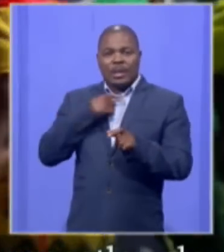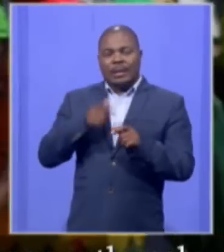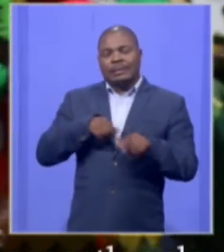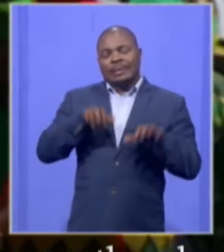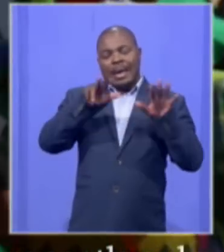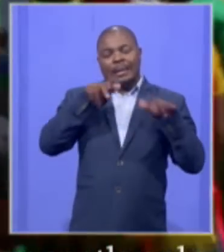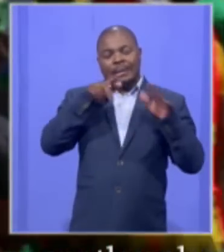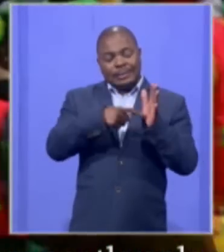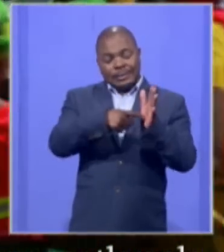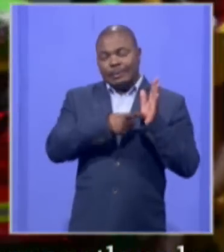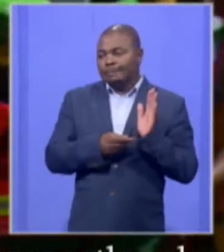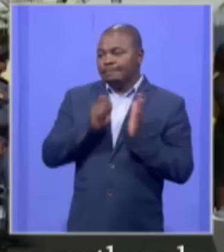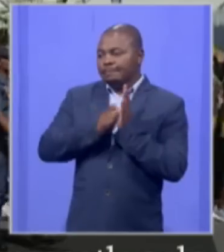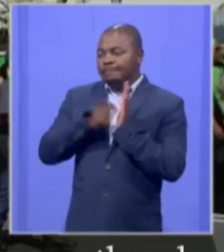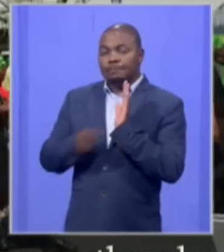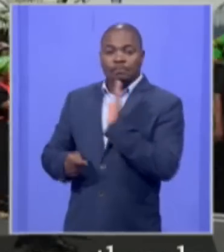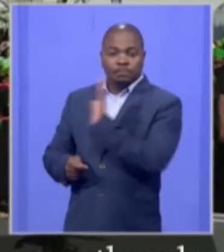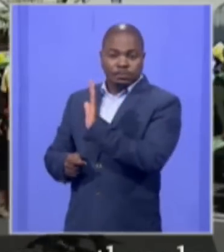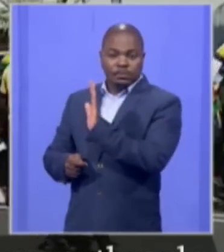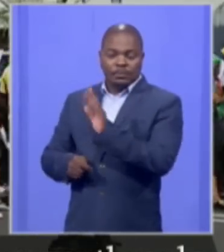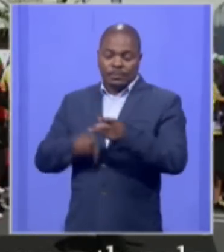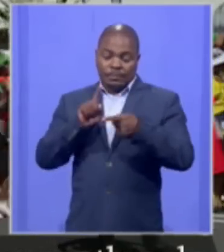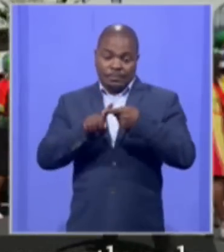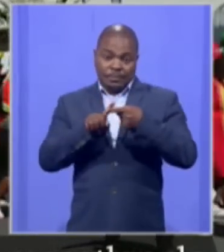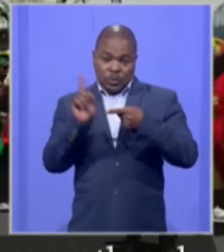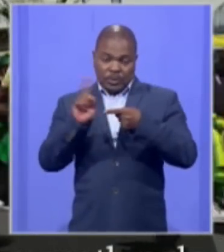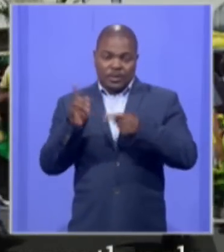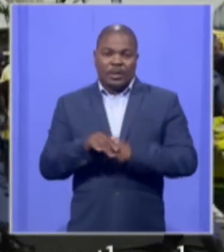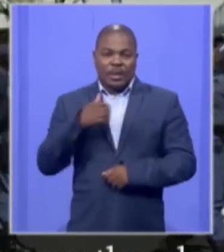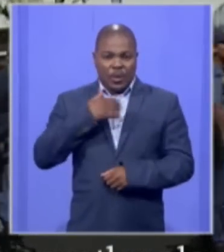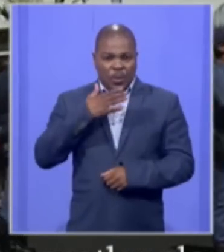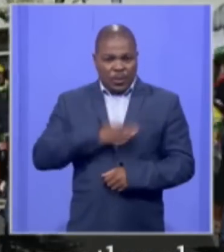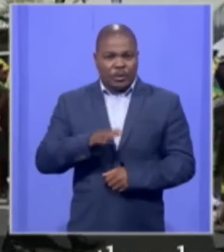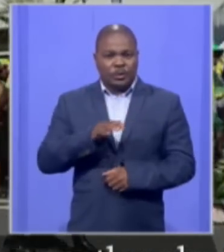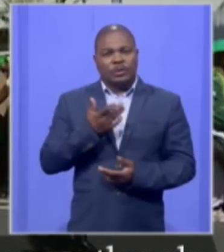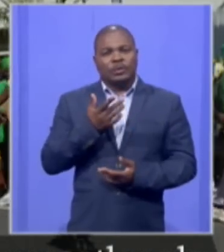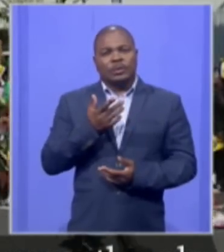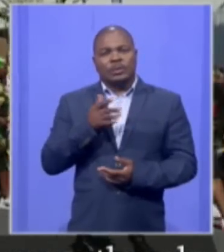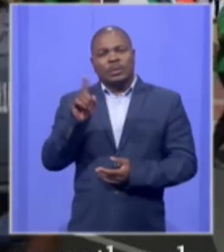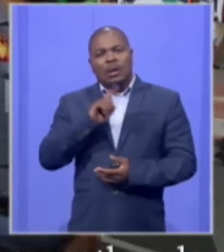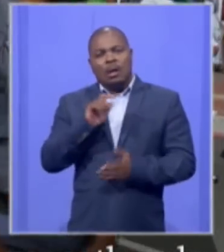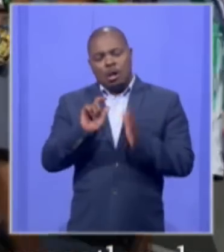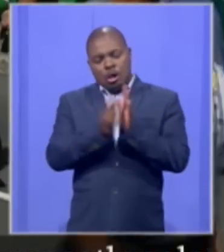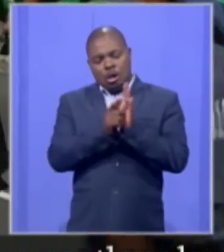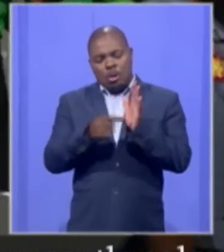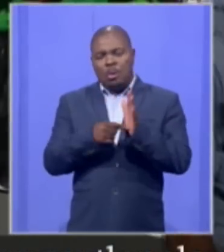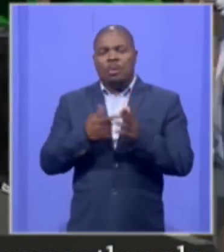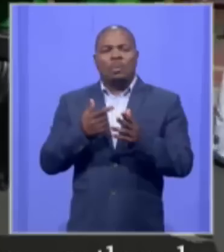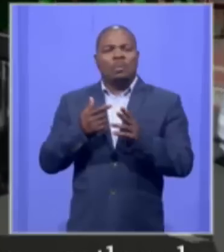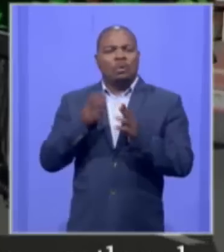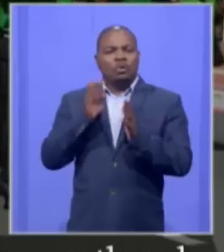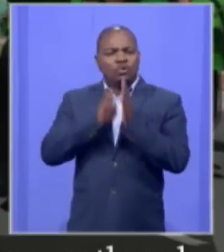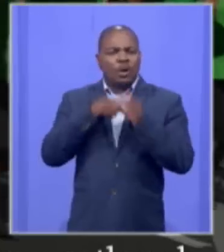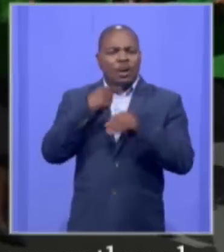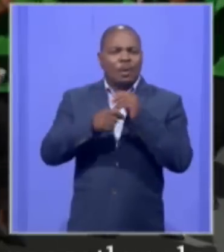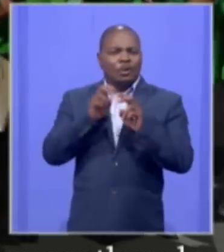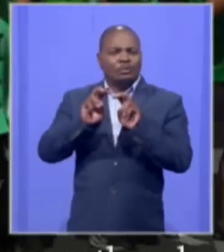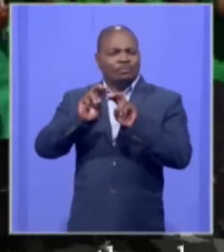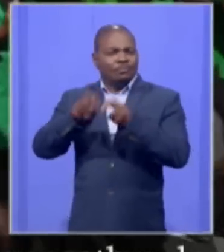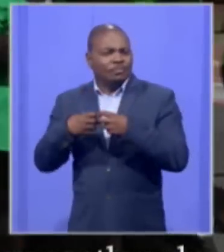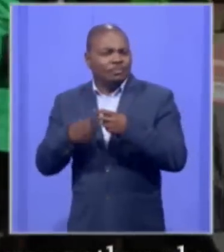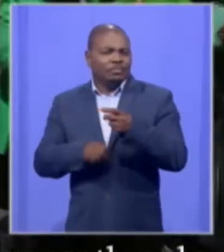18. Magareng ga tšona go akaretšwa go potlakišwa le go lebeledišišwa leiswa molao wa melato ya tša thobalano, melao yeo